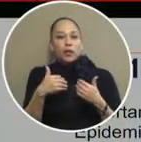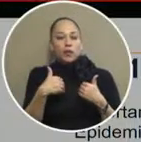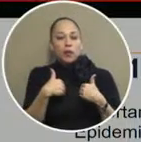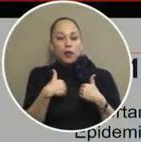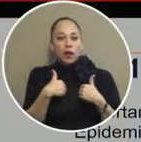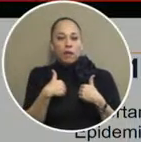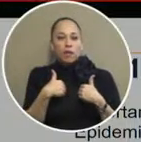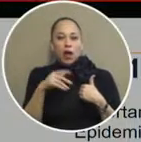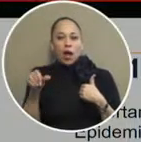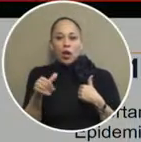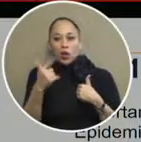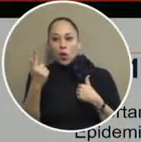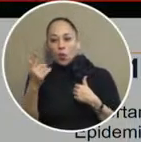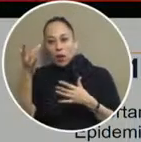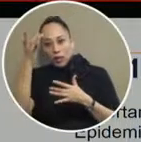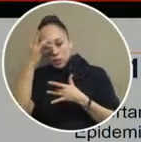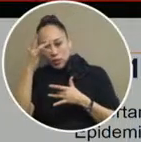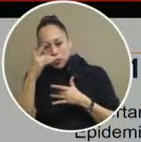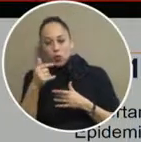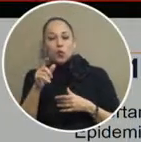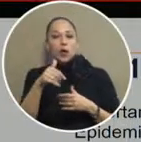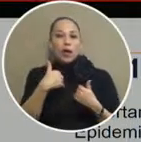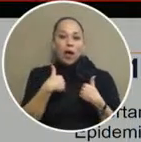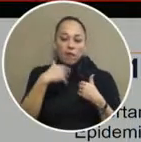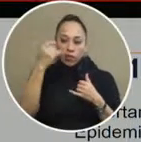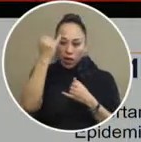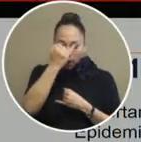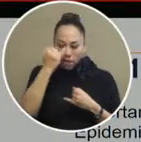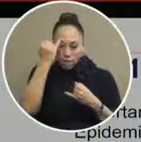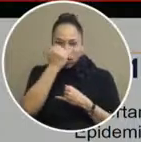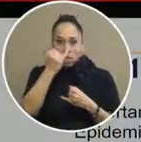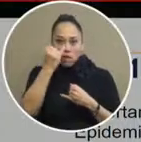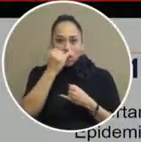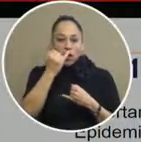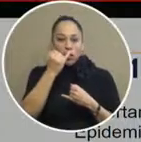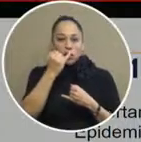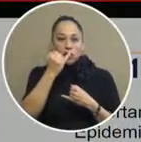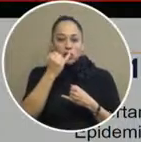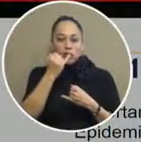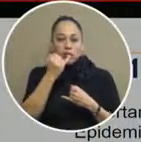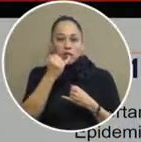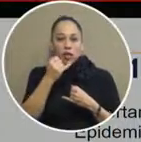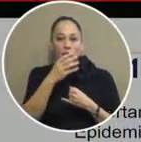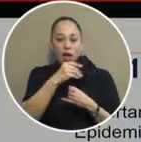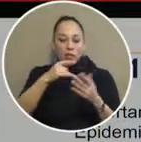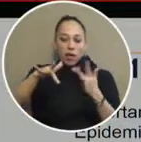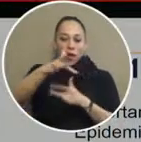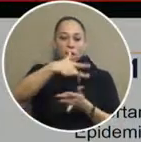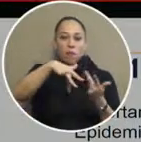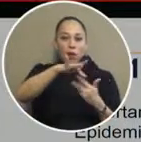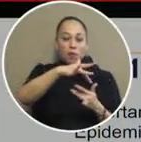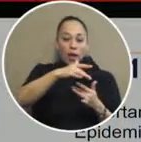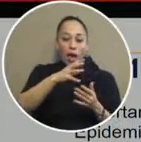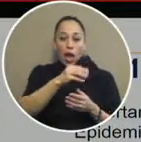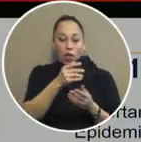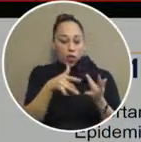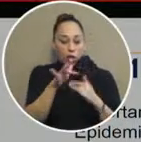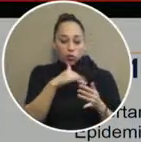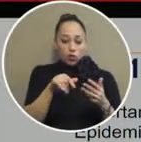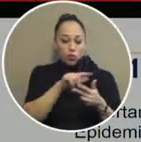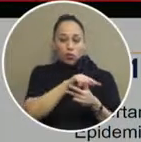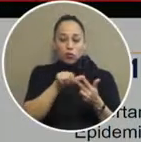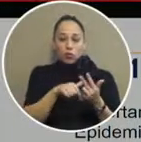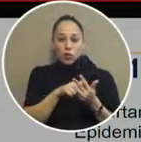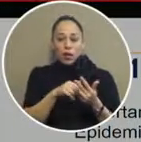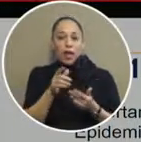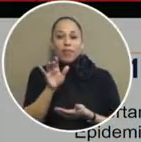we have the infection or the infectious agent, and the environment. And the interaction between the three of them